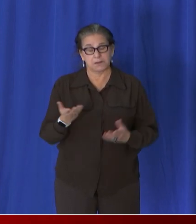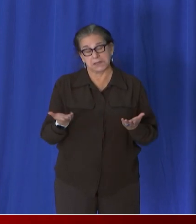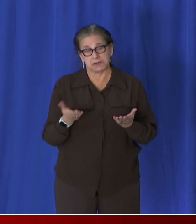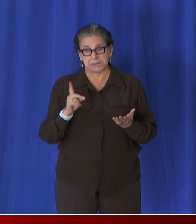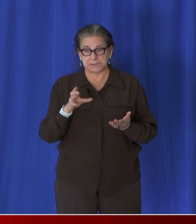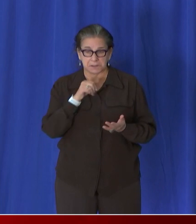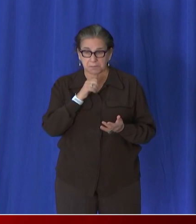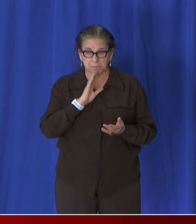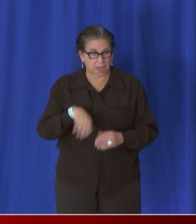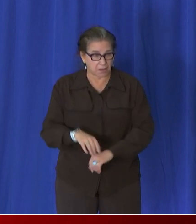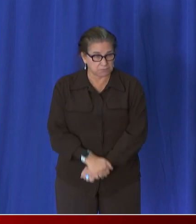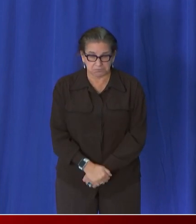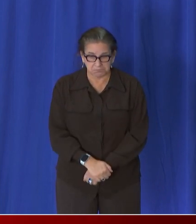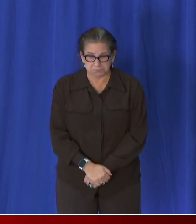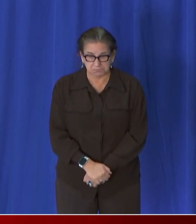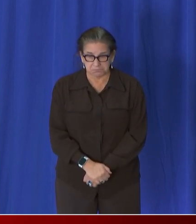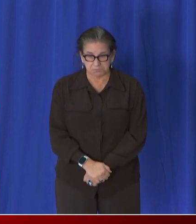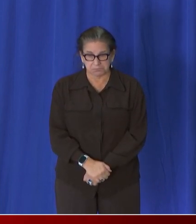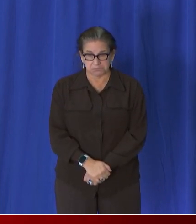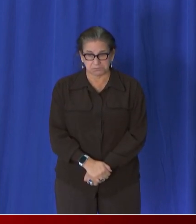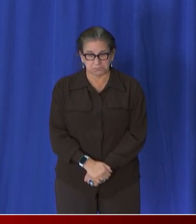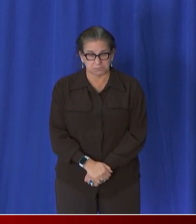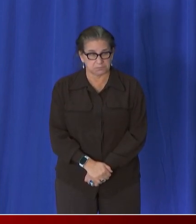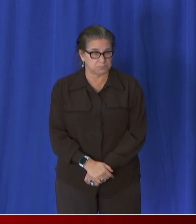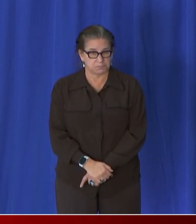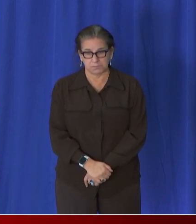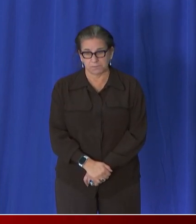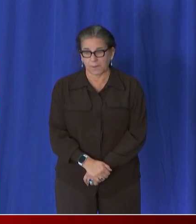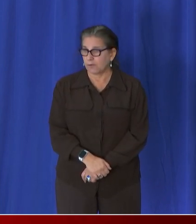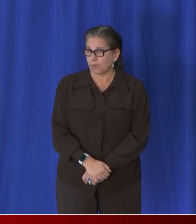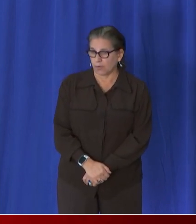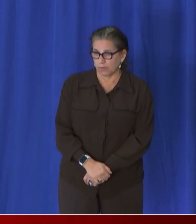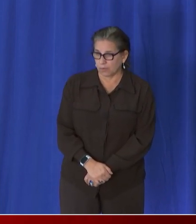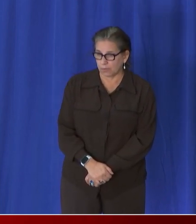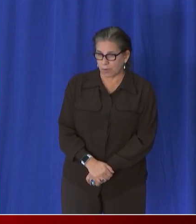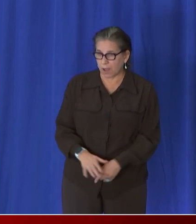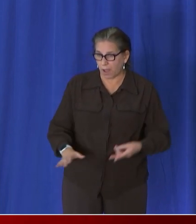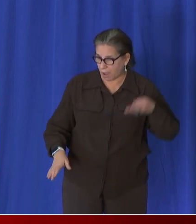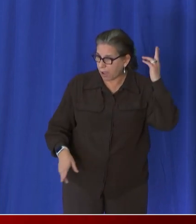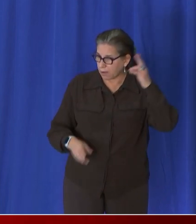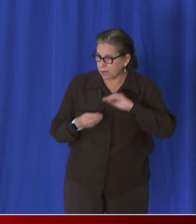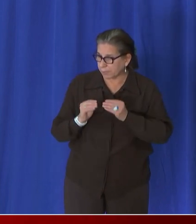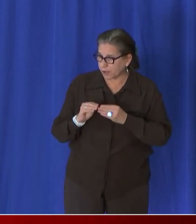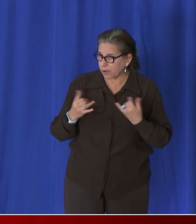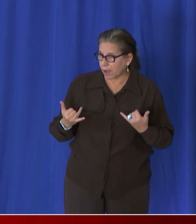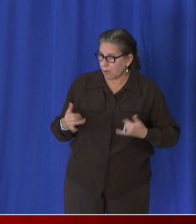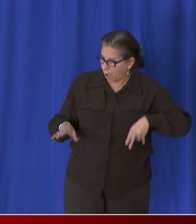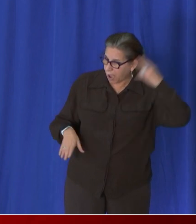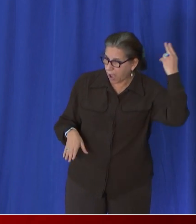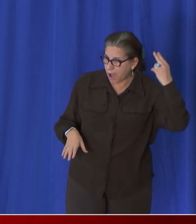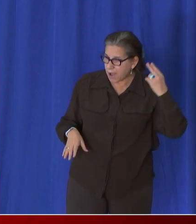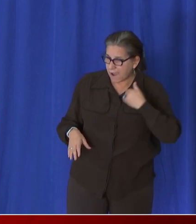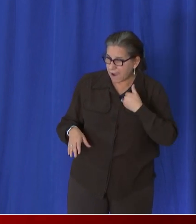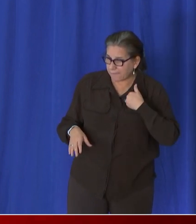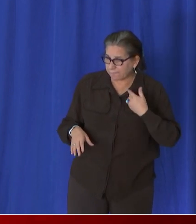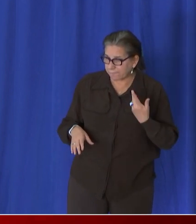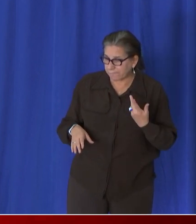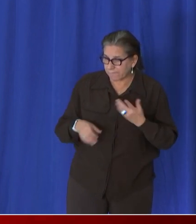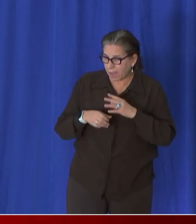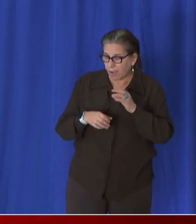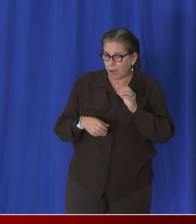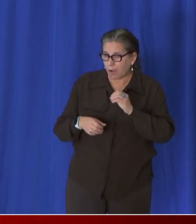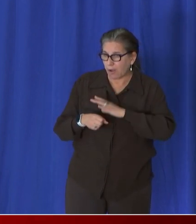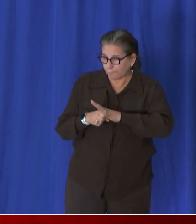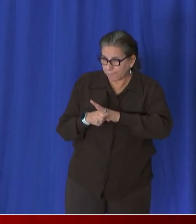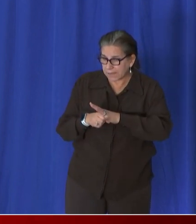help explain the steep? Oh, we're being hit hard. Yeah, but Okay, Omicron, there's a lot of COVID in the community.